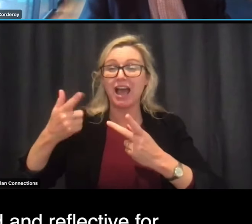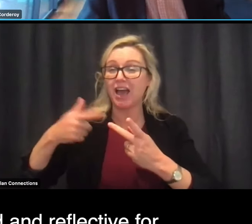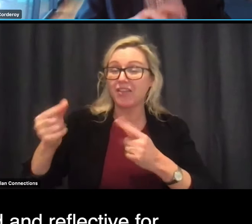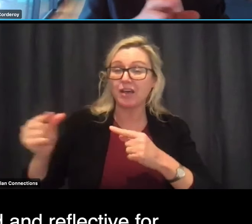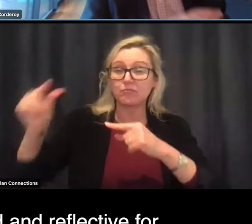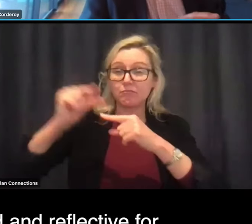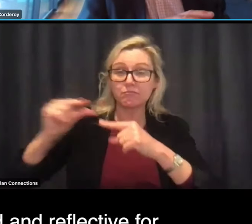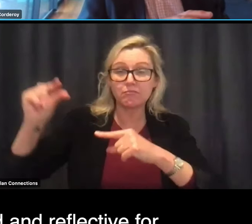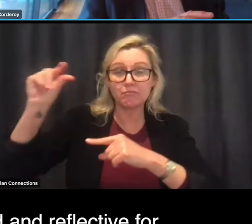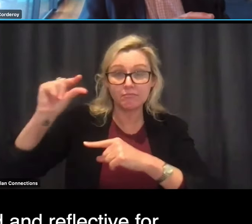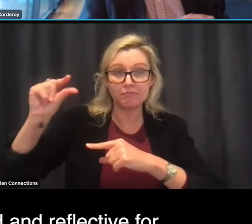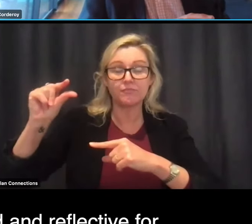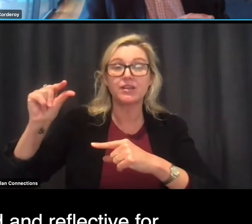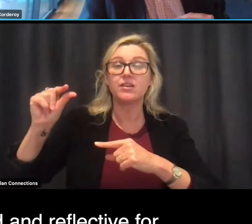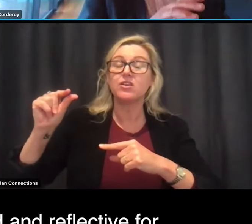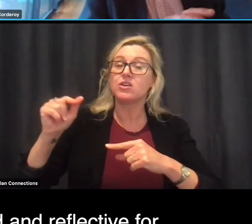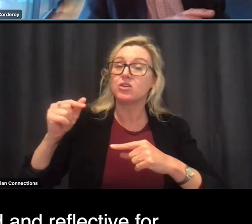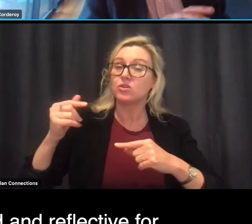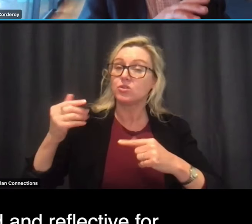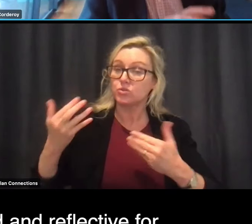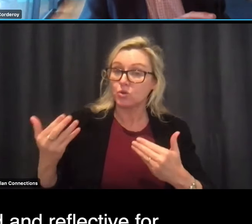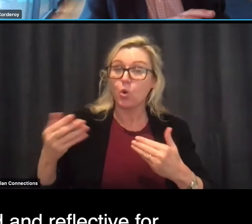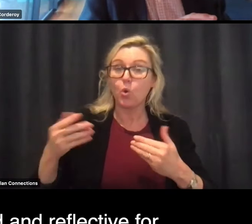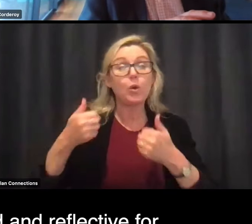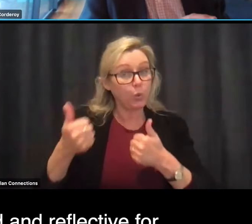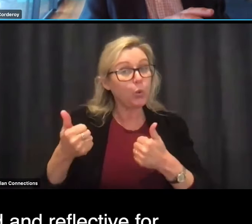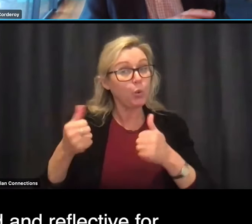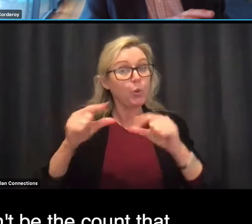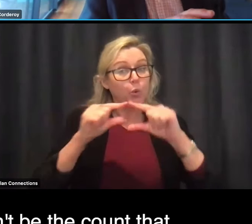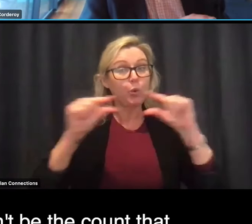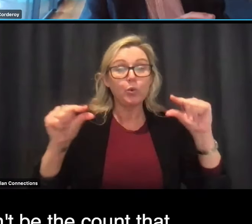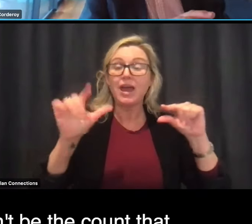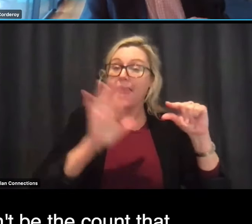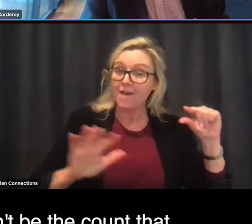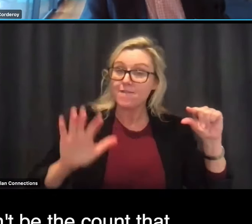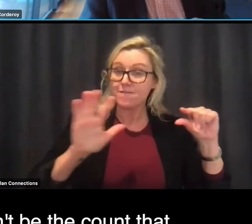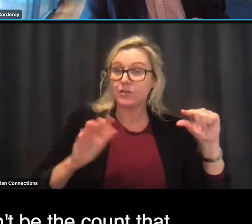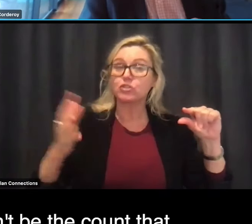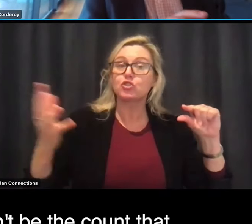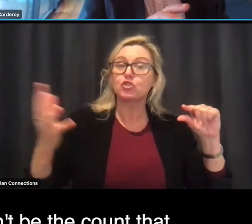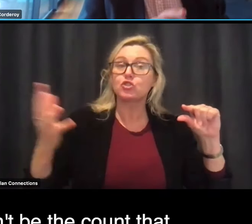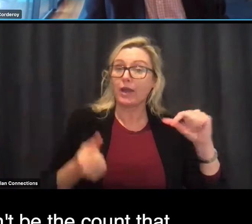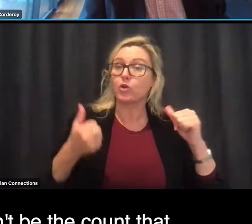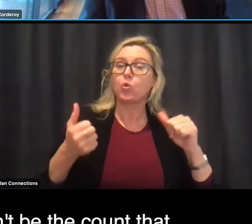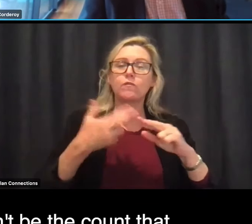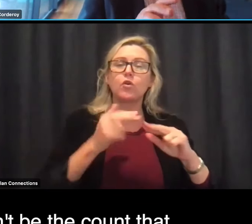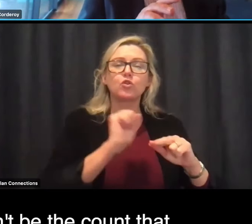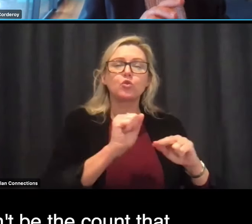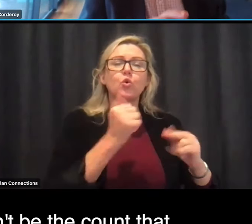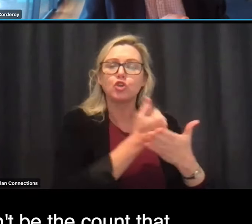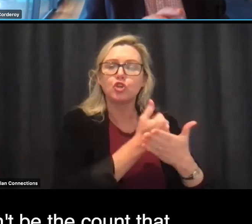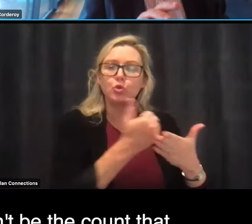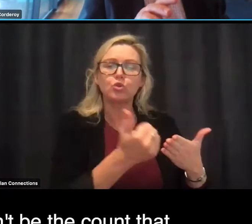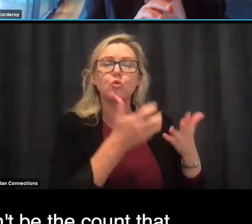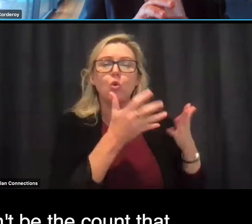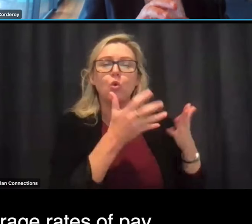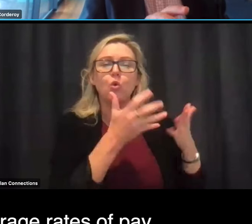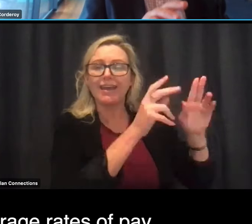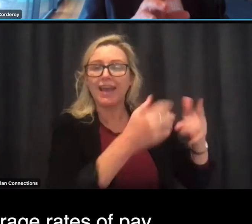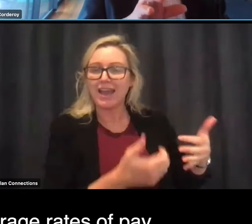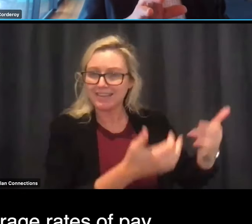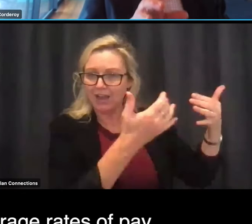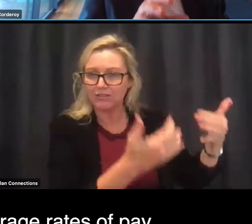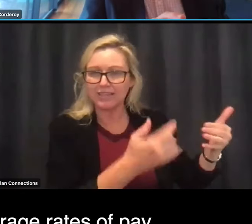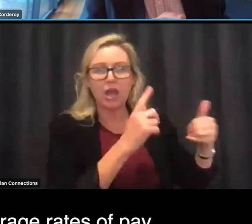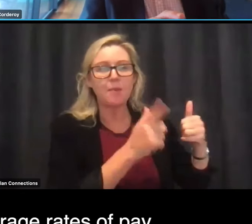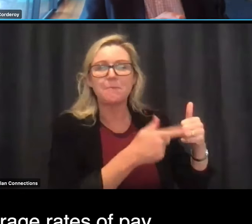that chart's quite good and reflective for your normal accounting, it mightn't be the chart that you'll be